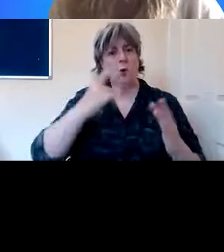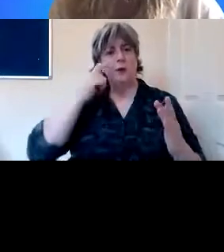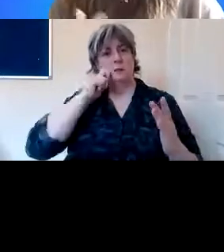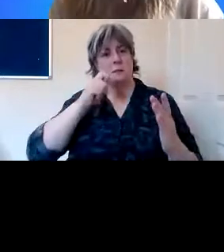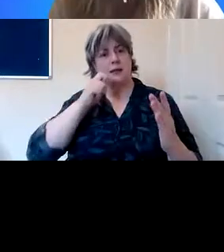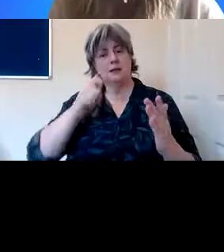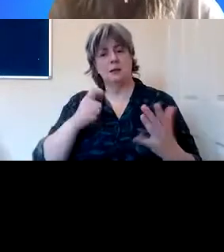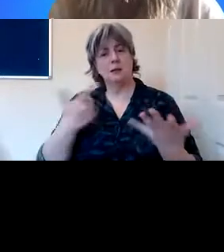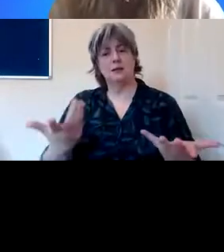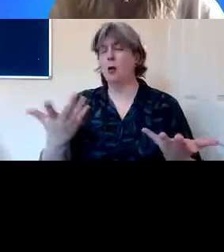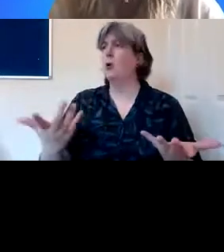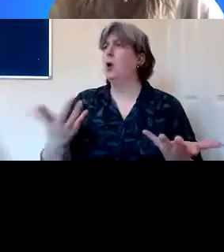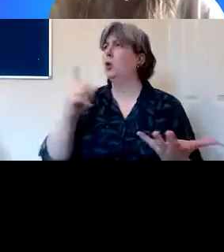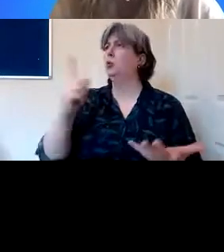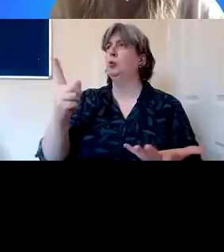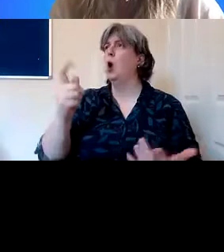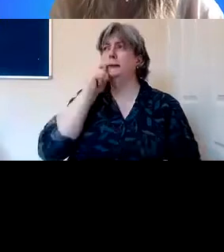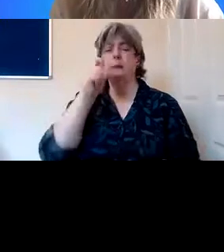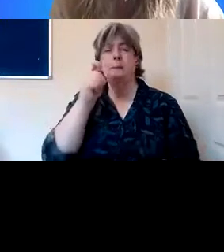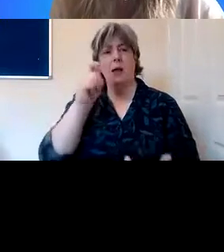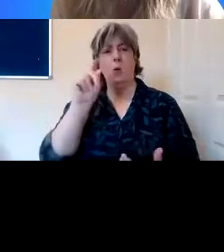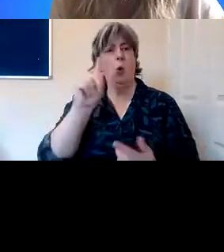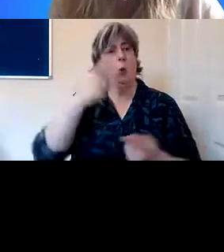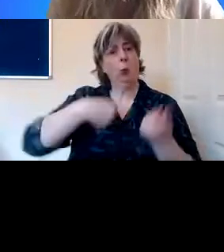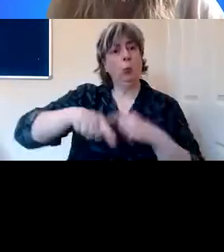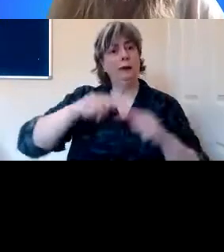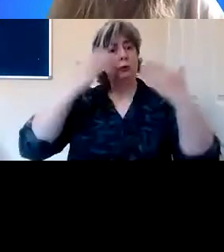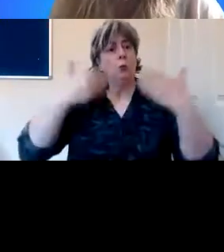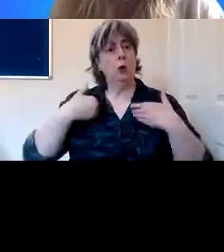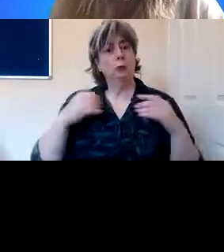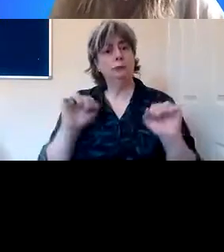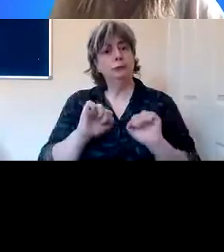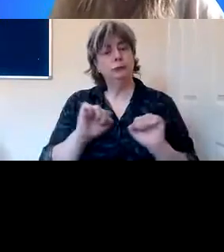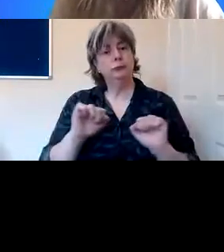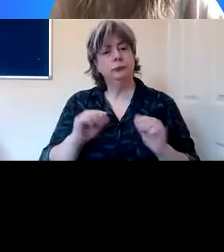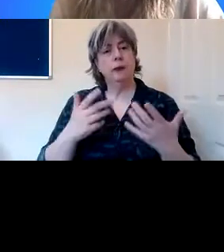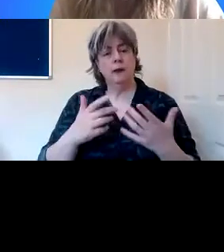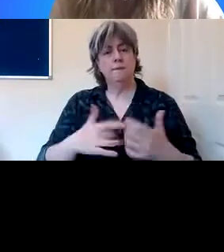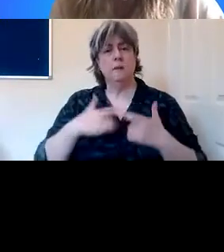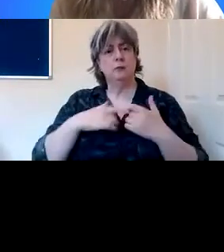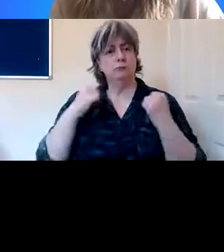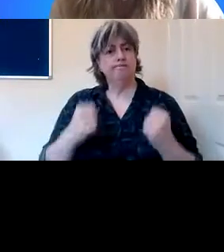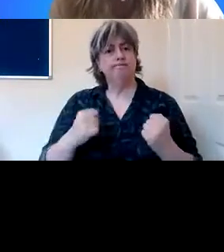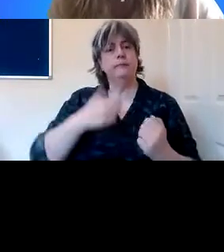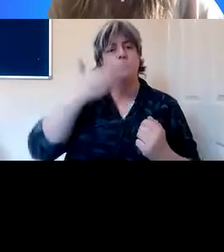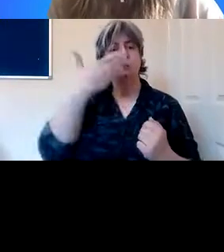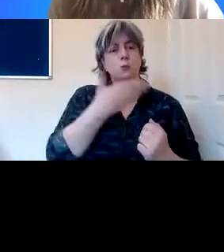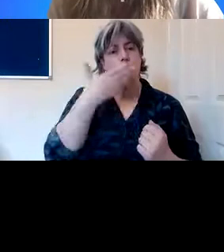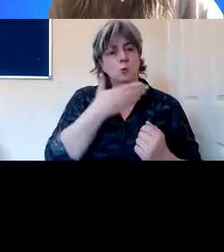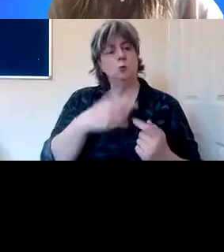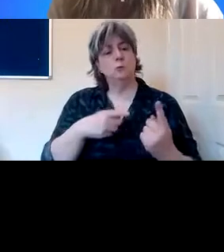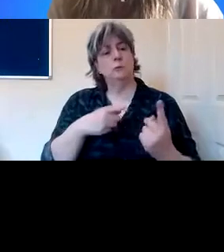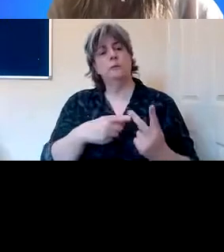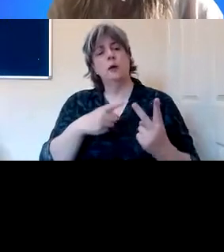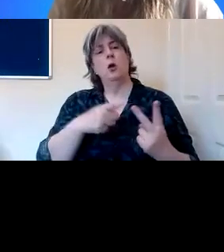on earth can you inspect what we don't know ourselves yet. We feel very strongly that schools and school staff